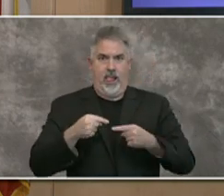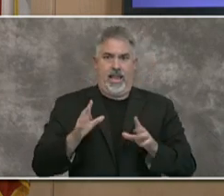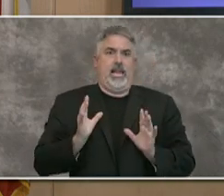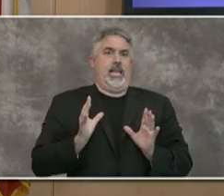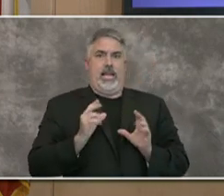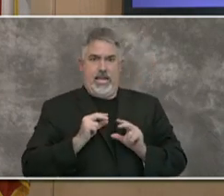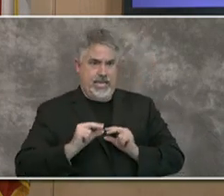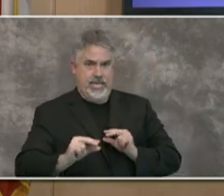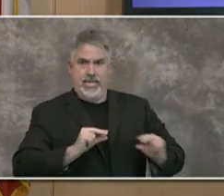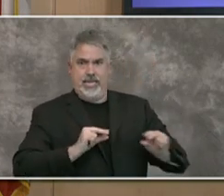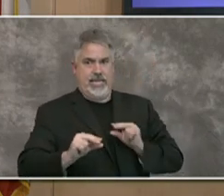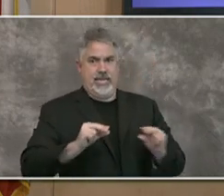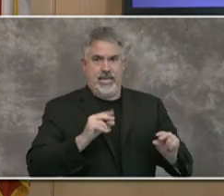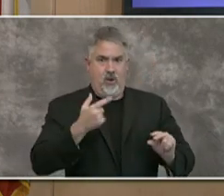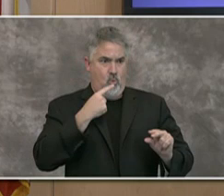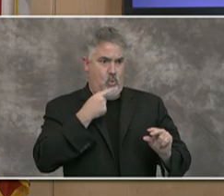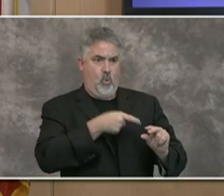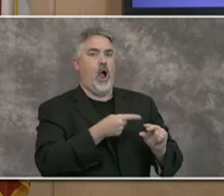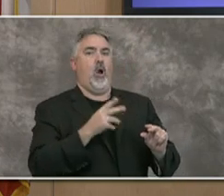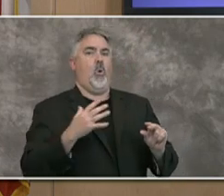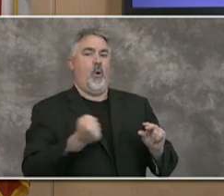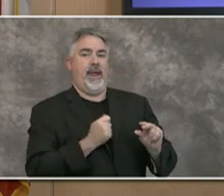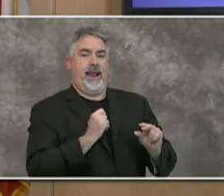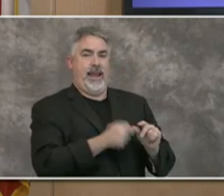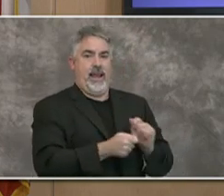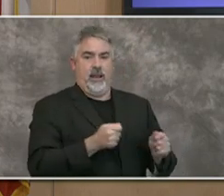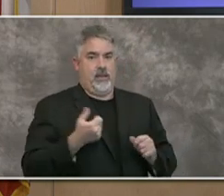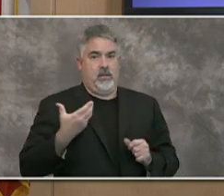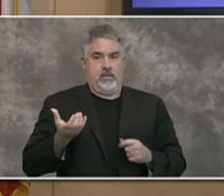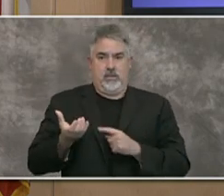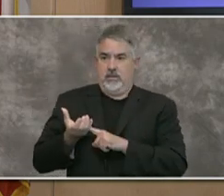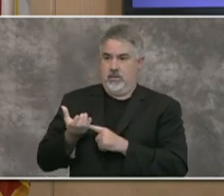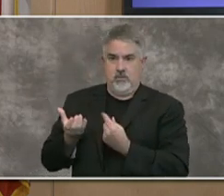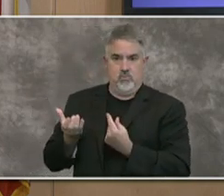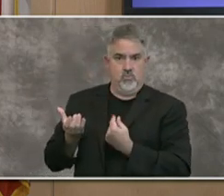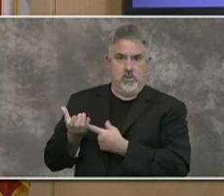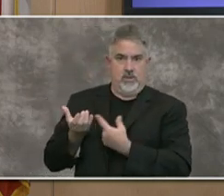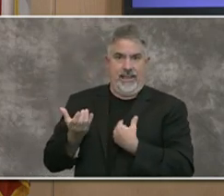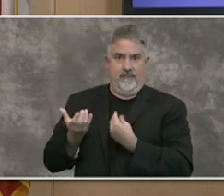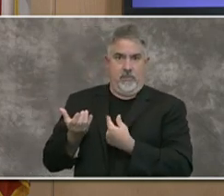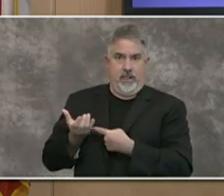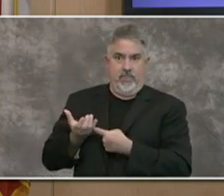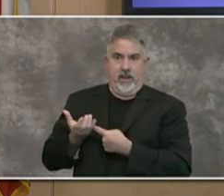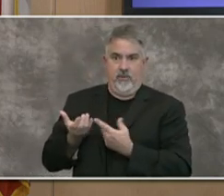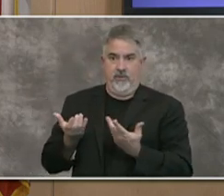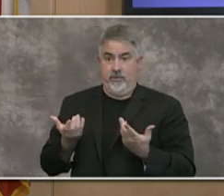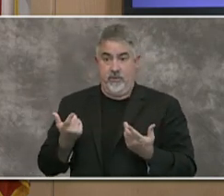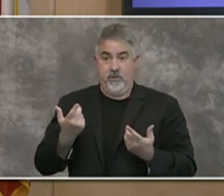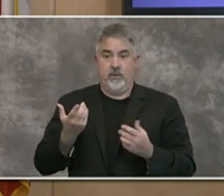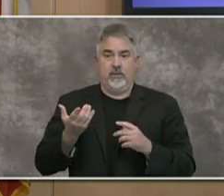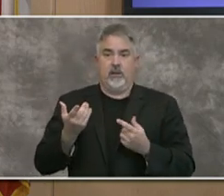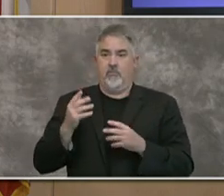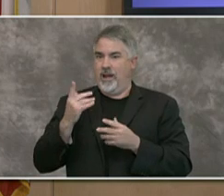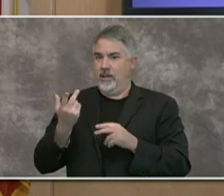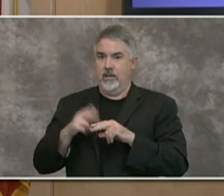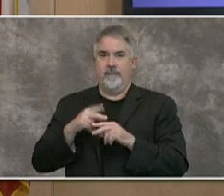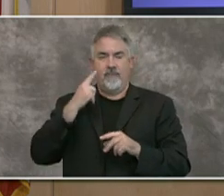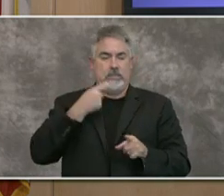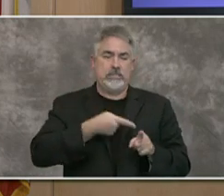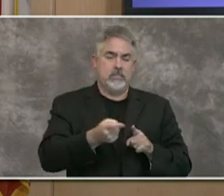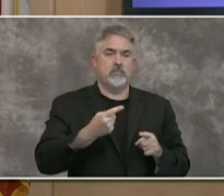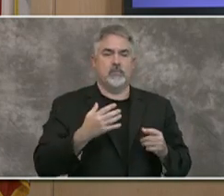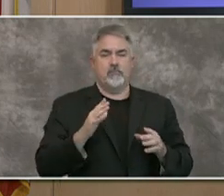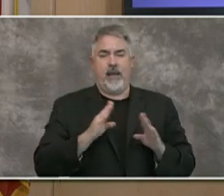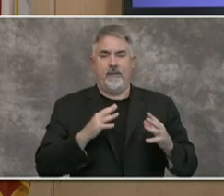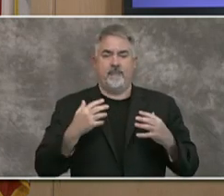that, regardless of who might win the lawsuit, ought to go to increase our availability of behavioral health services. If approved